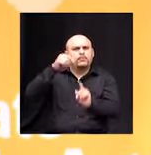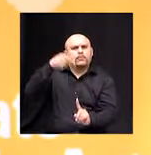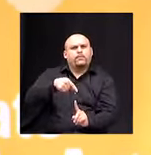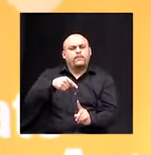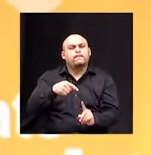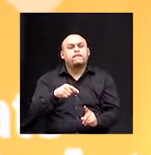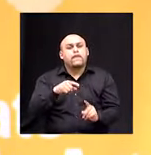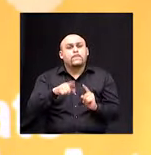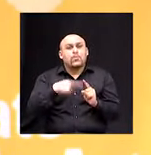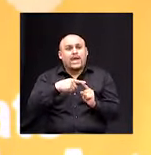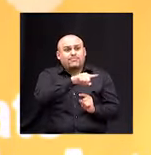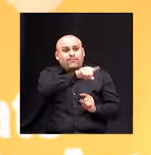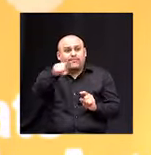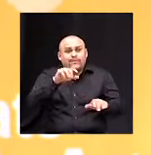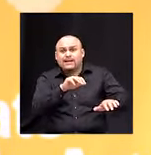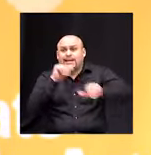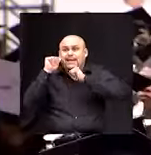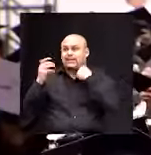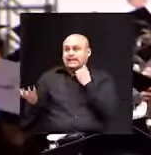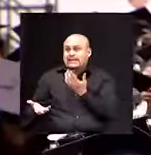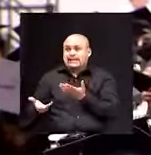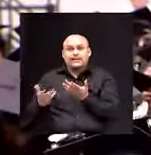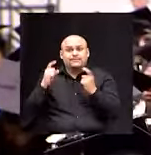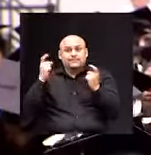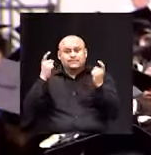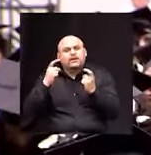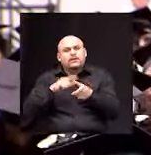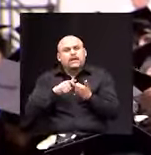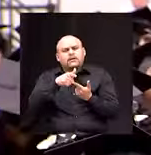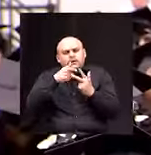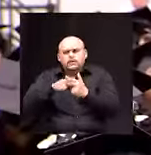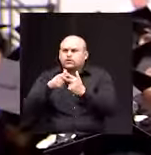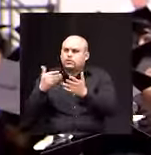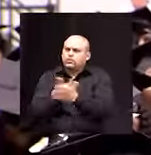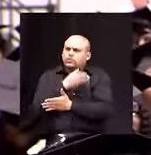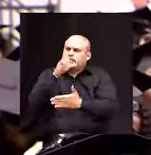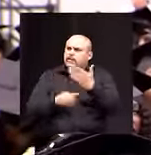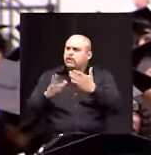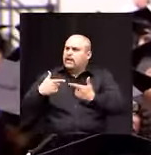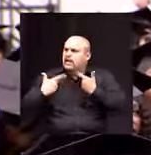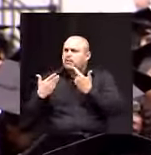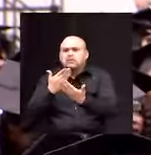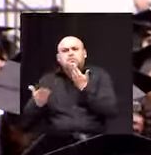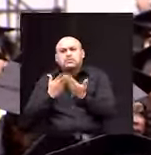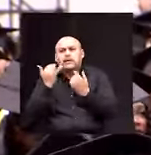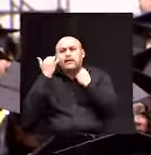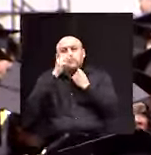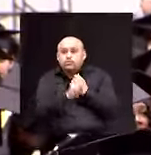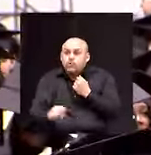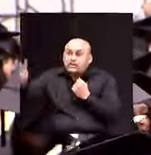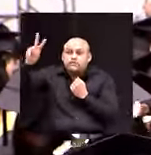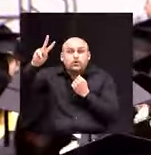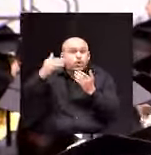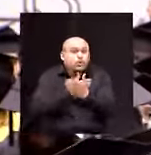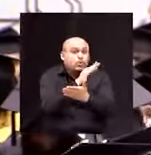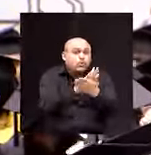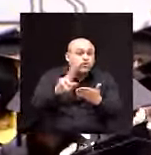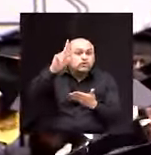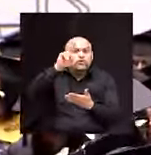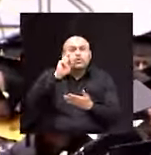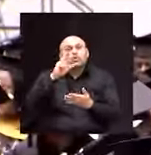When you leave this stadium, you will be going on to the next chapters of your lives, whether that means transferring to another university, starting